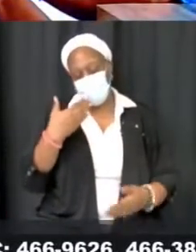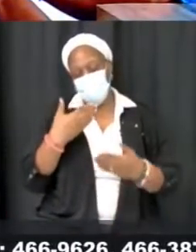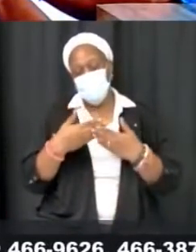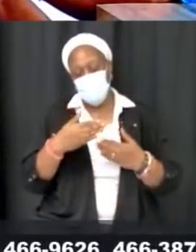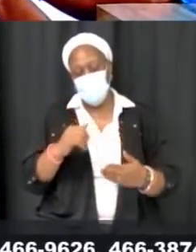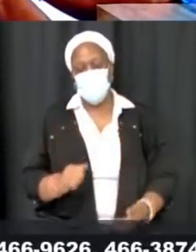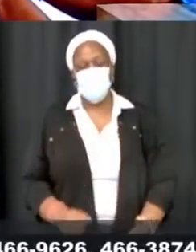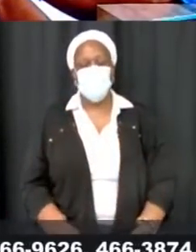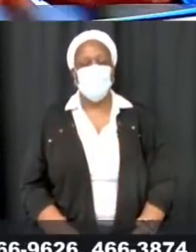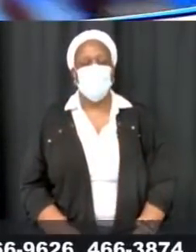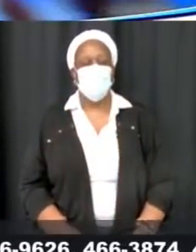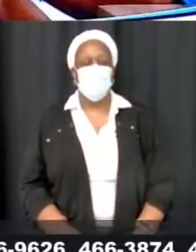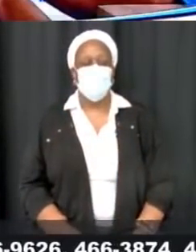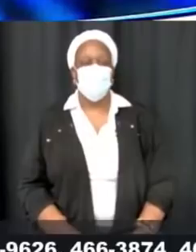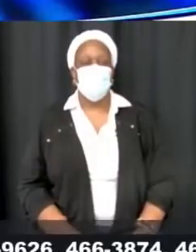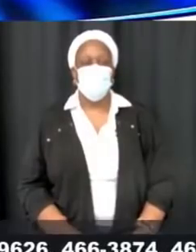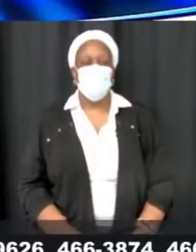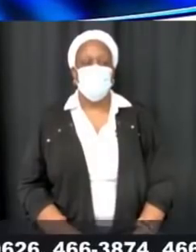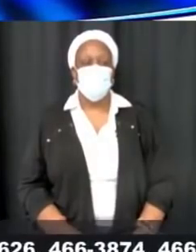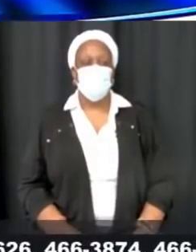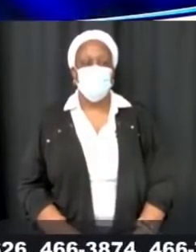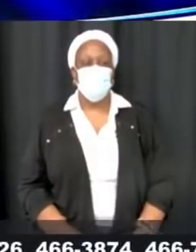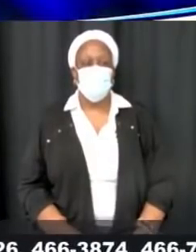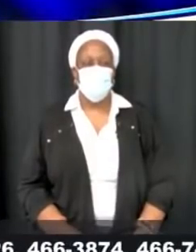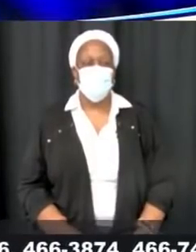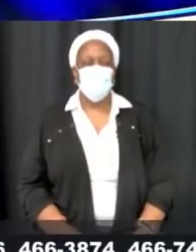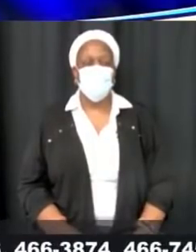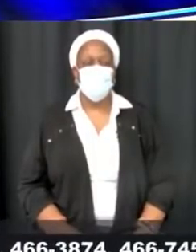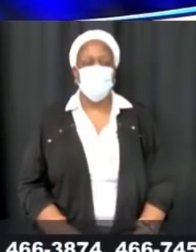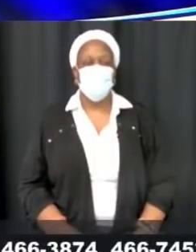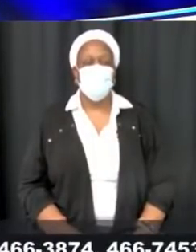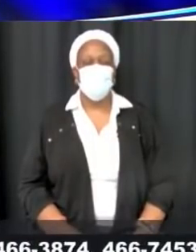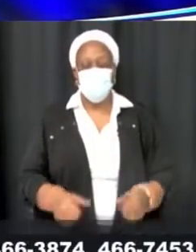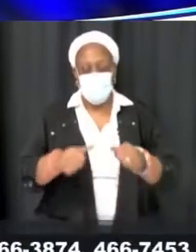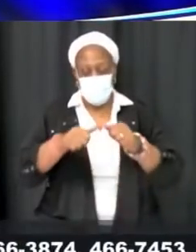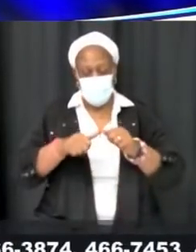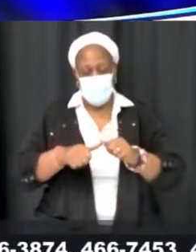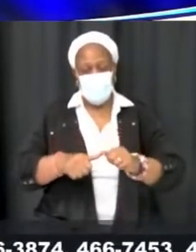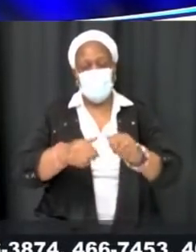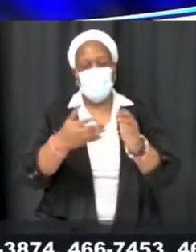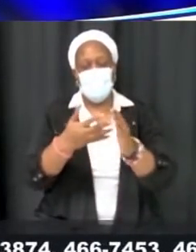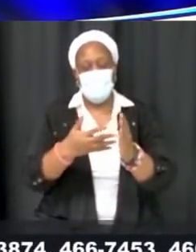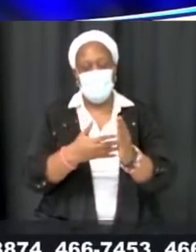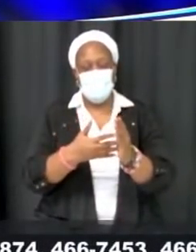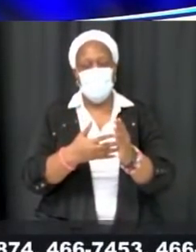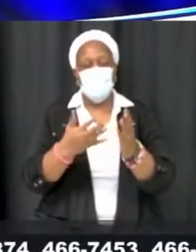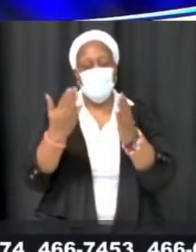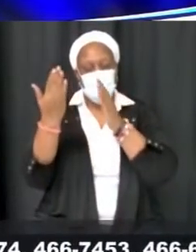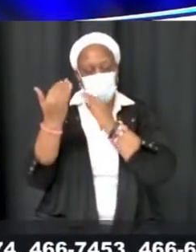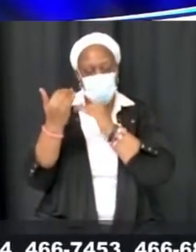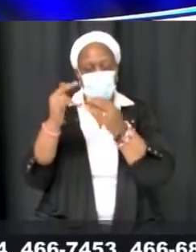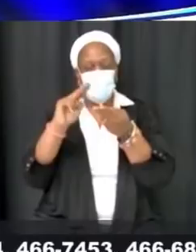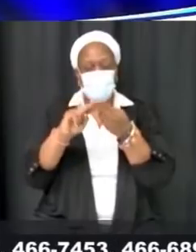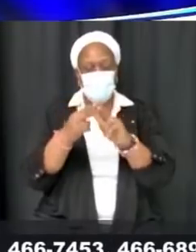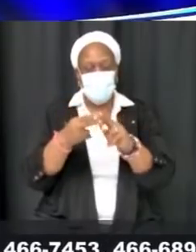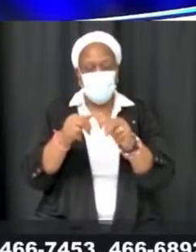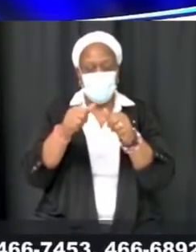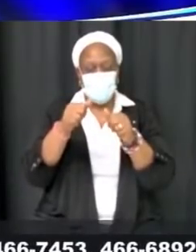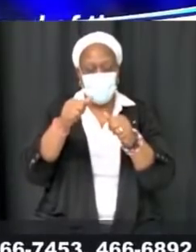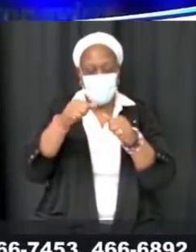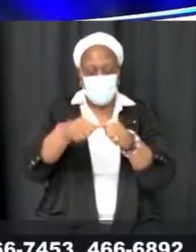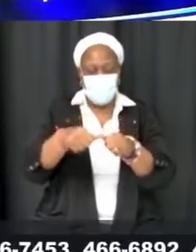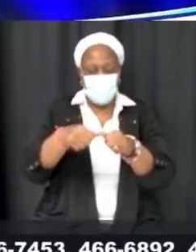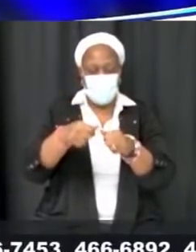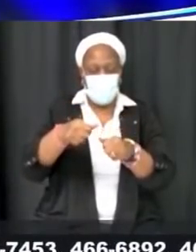are down. It's only 15, and we hope that even though testing will continue, that it will stay and keep going